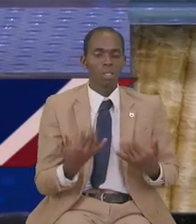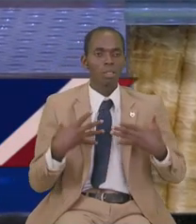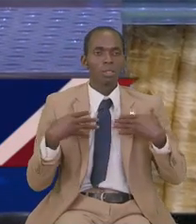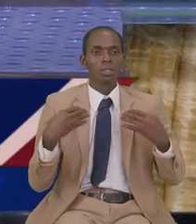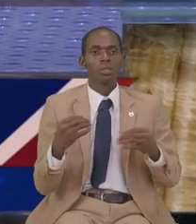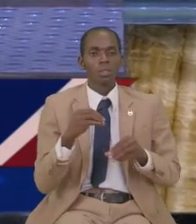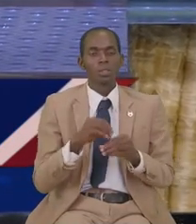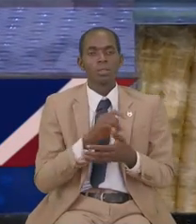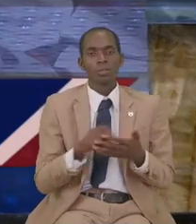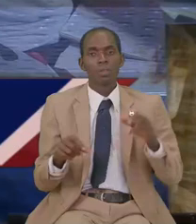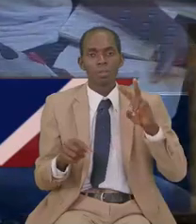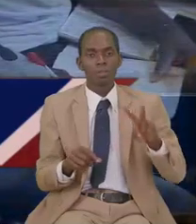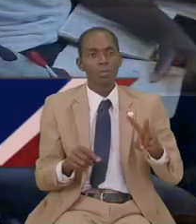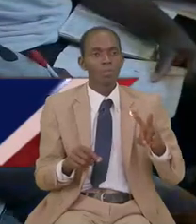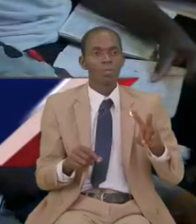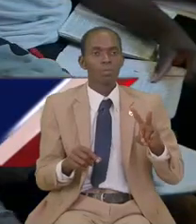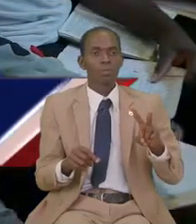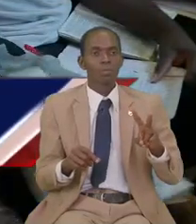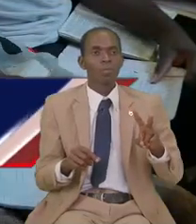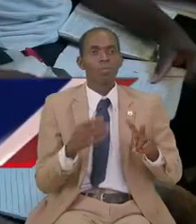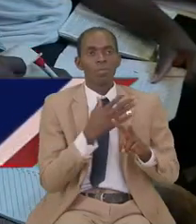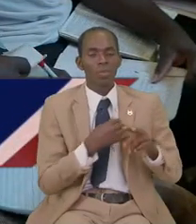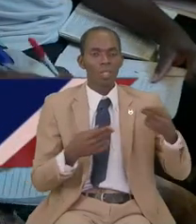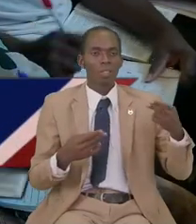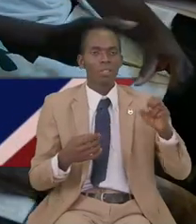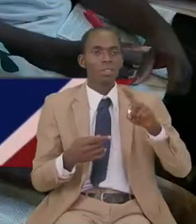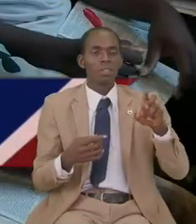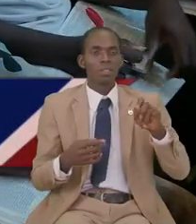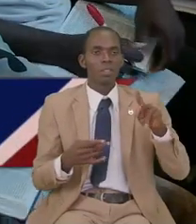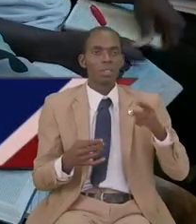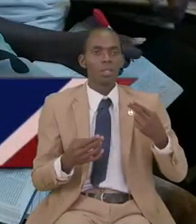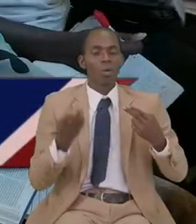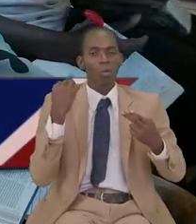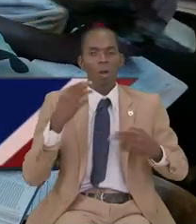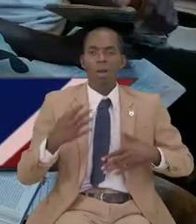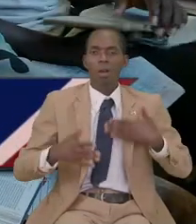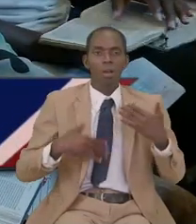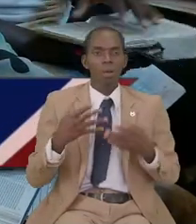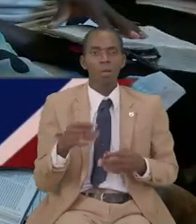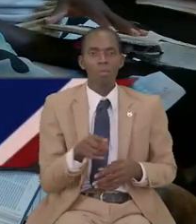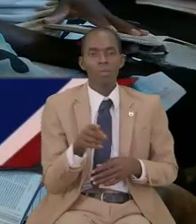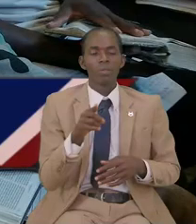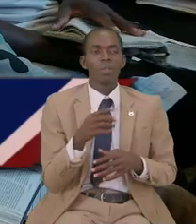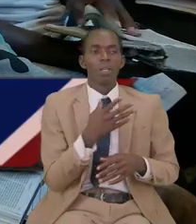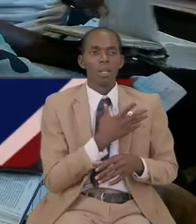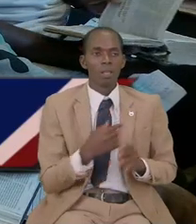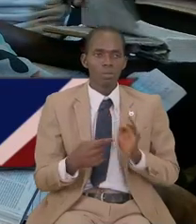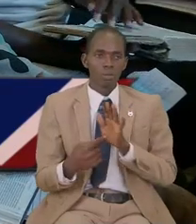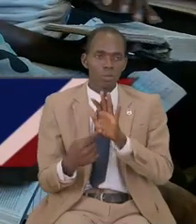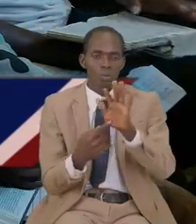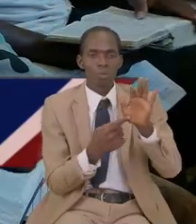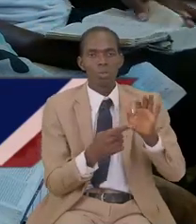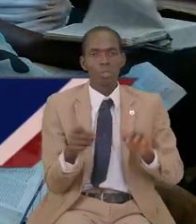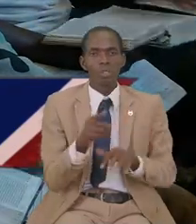verse 2. In verse 2 it says, and Hezekiah was glad of them and showed